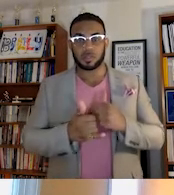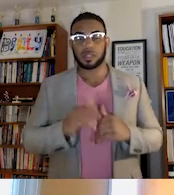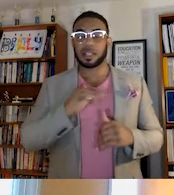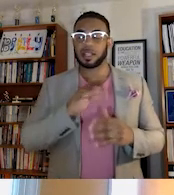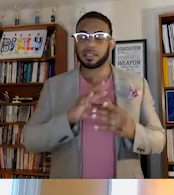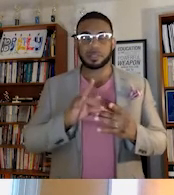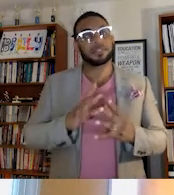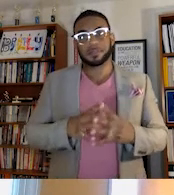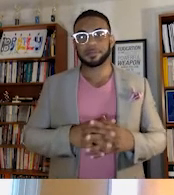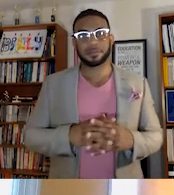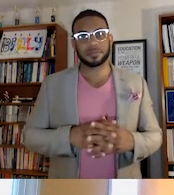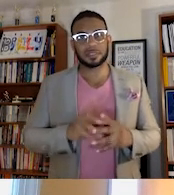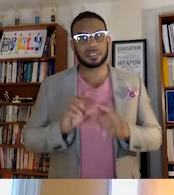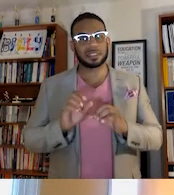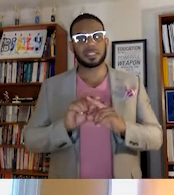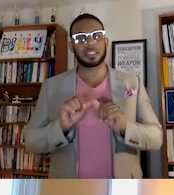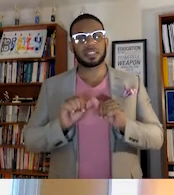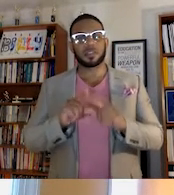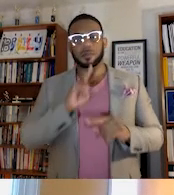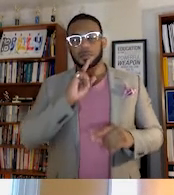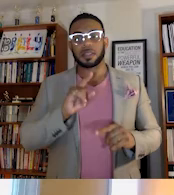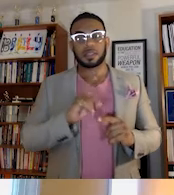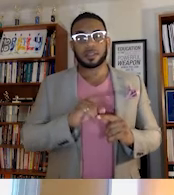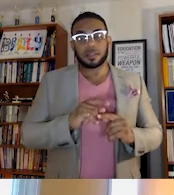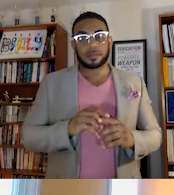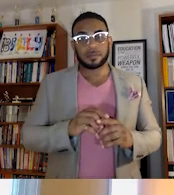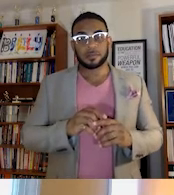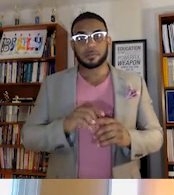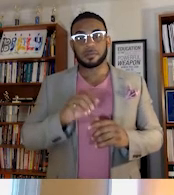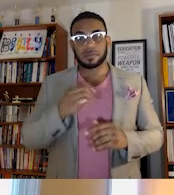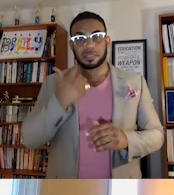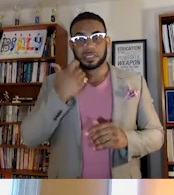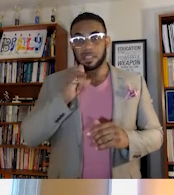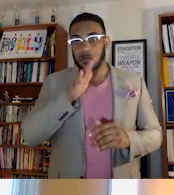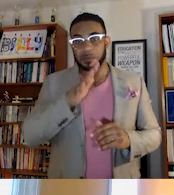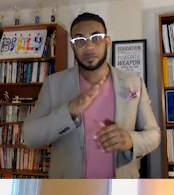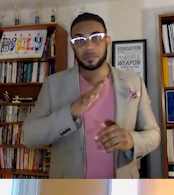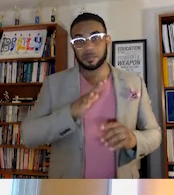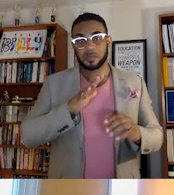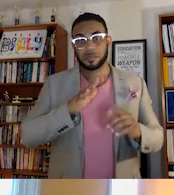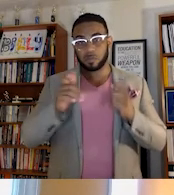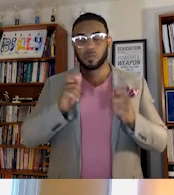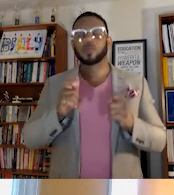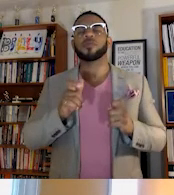like I said, this continues to be the slave patrol